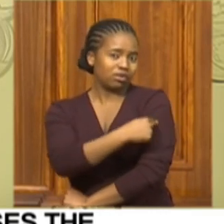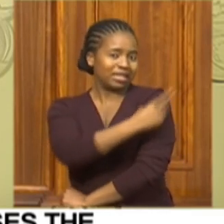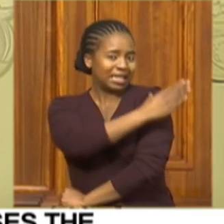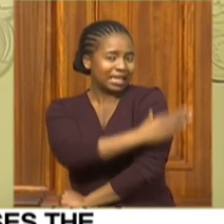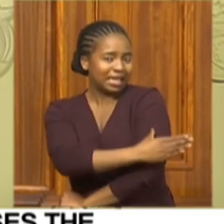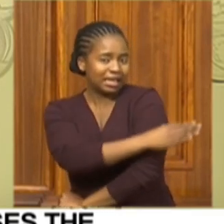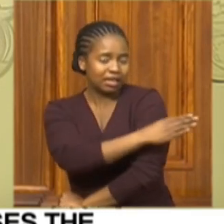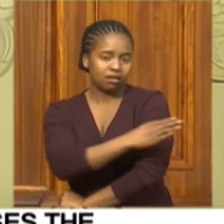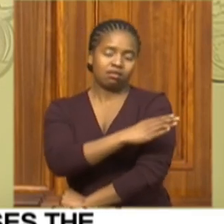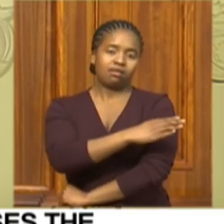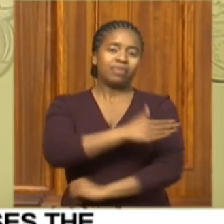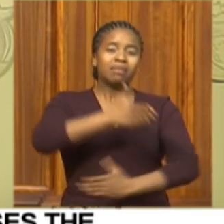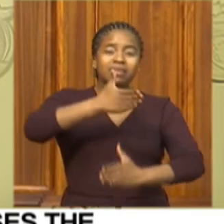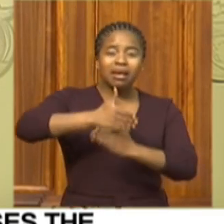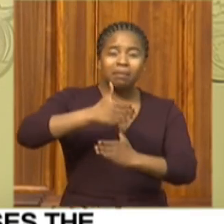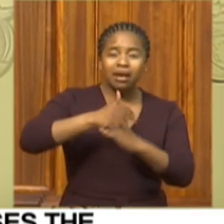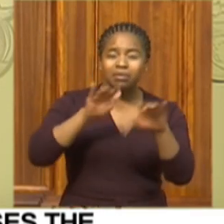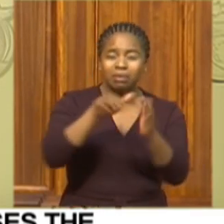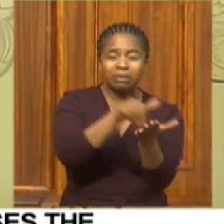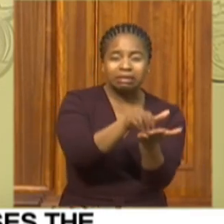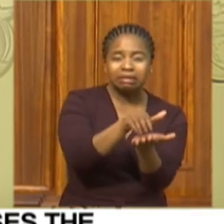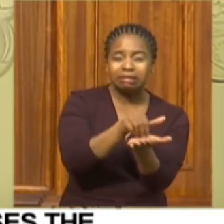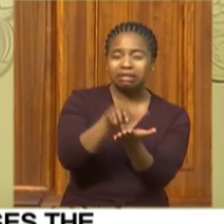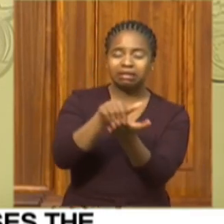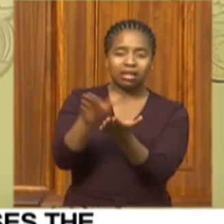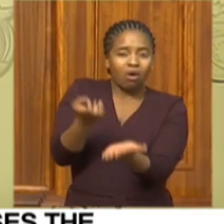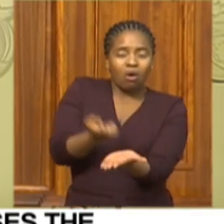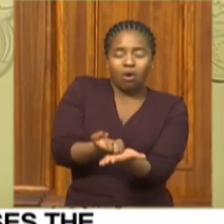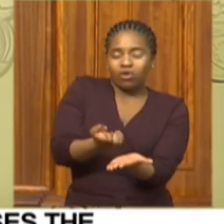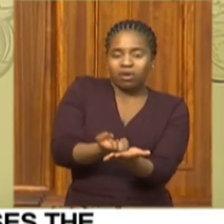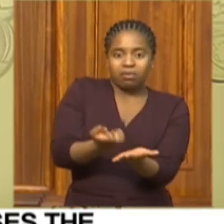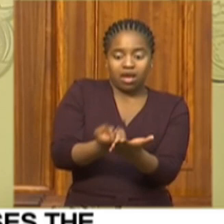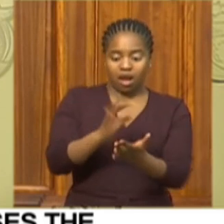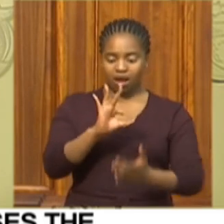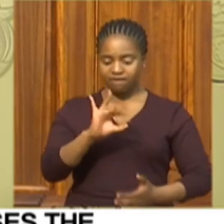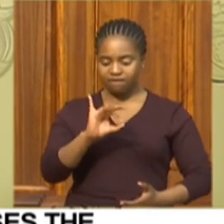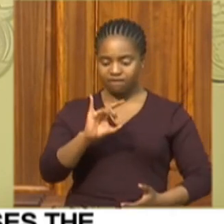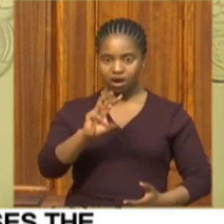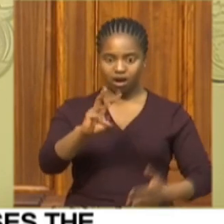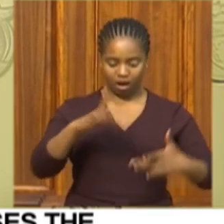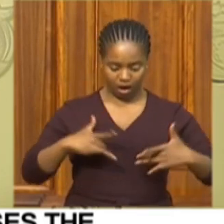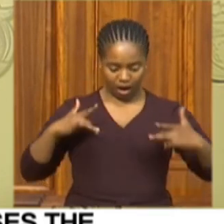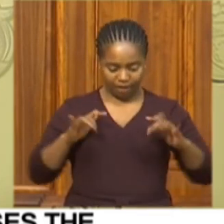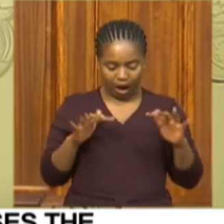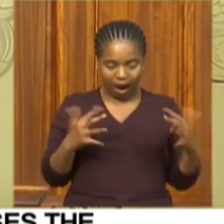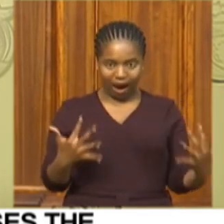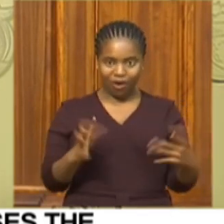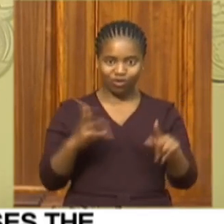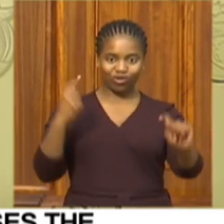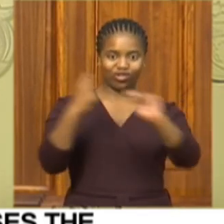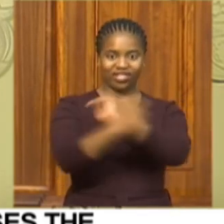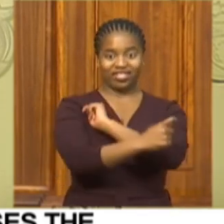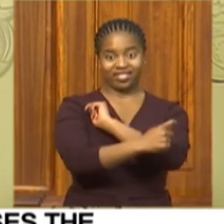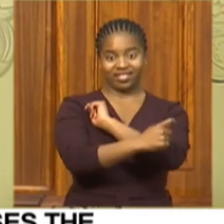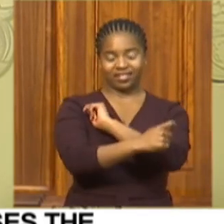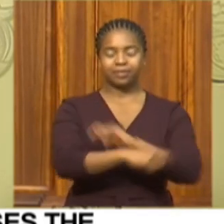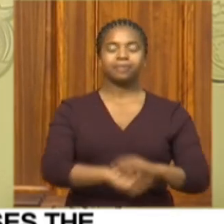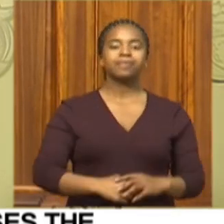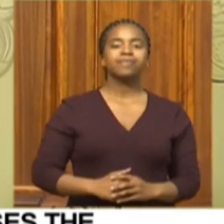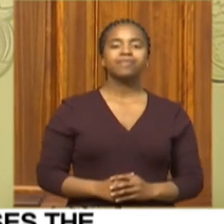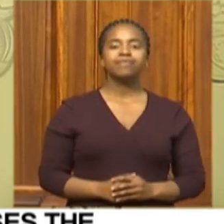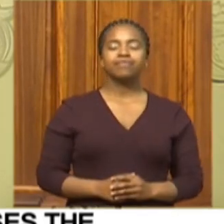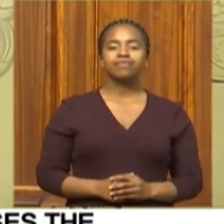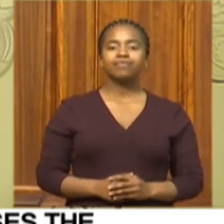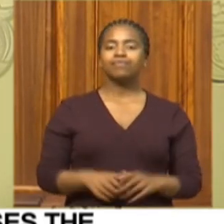the economy, and on people's daily, everyday lives. During